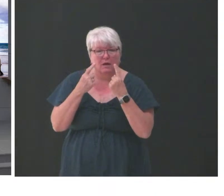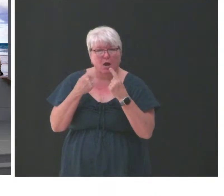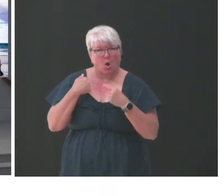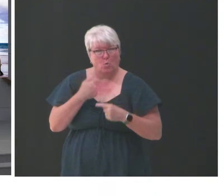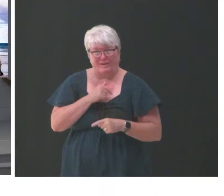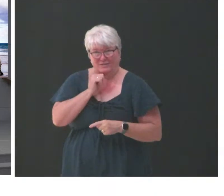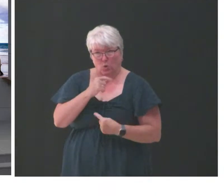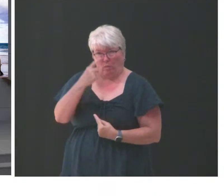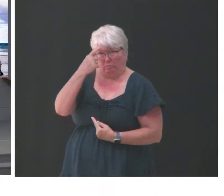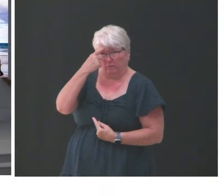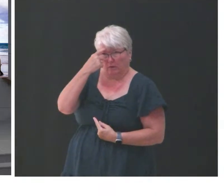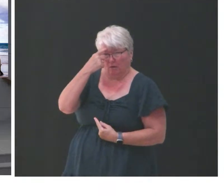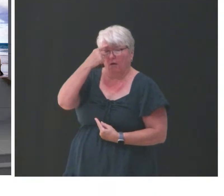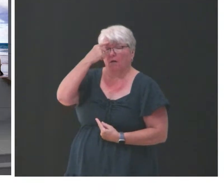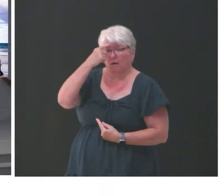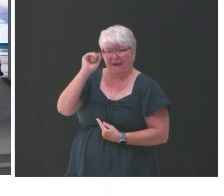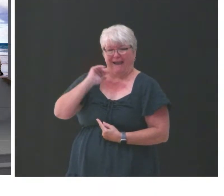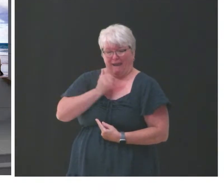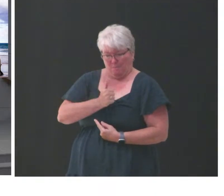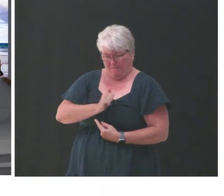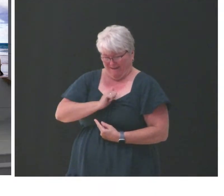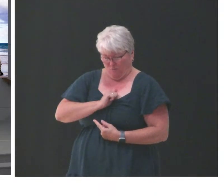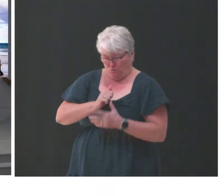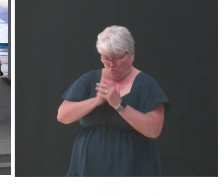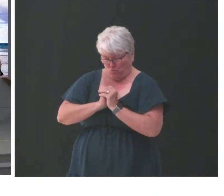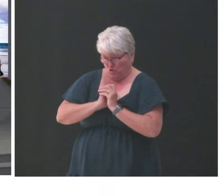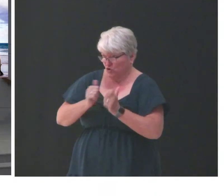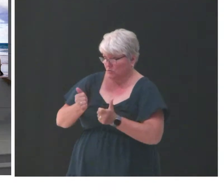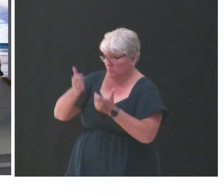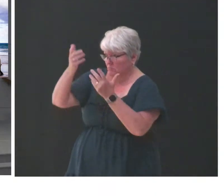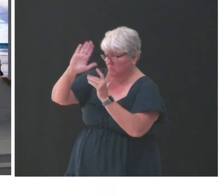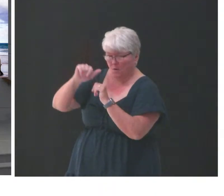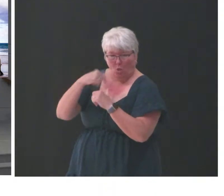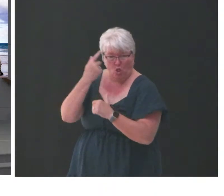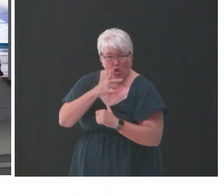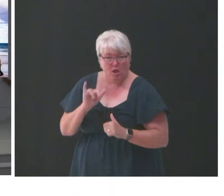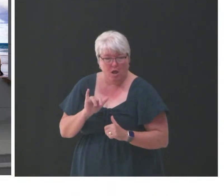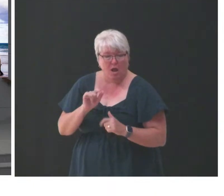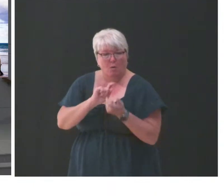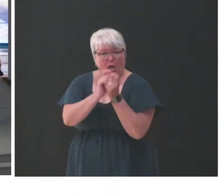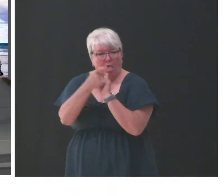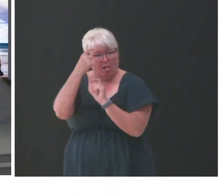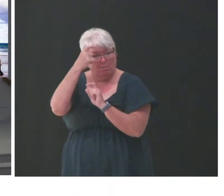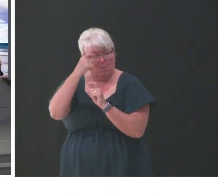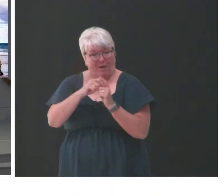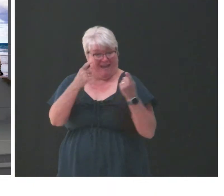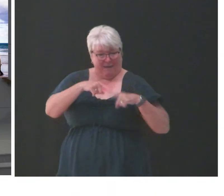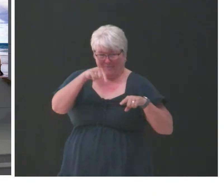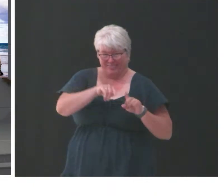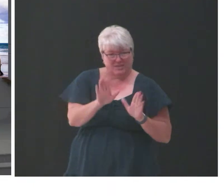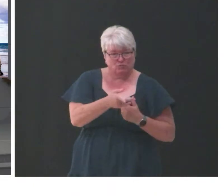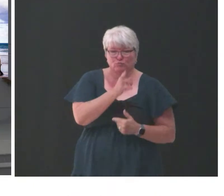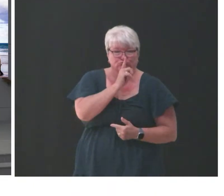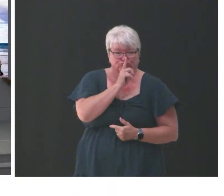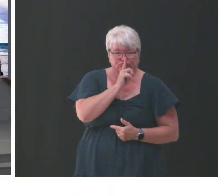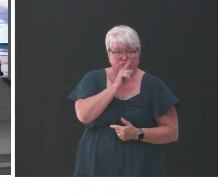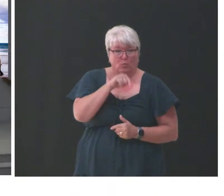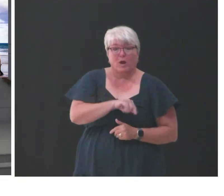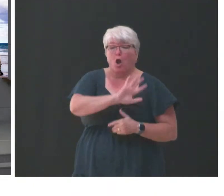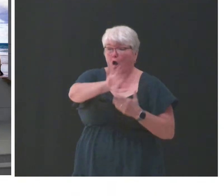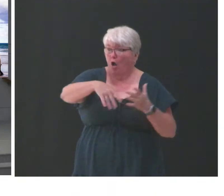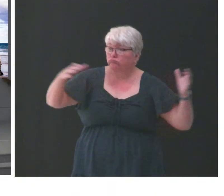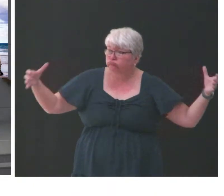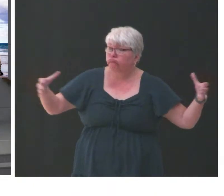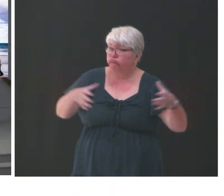we don't think about very often, our own worship. And what I want you to do this morning is to switch your mind from what happens in this room when we all